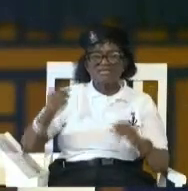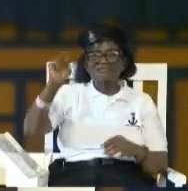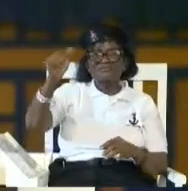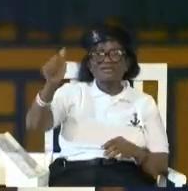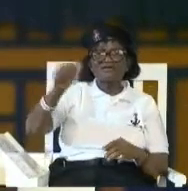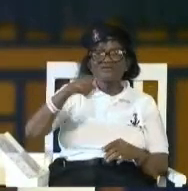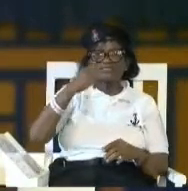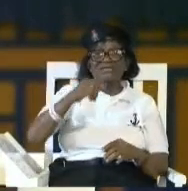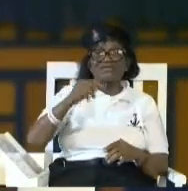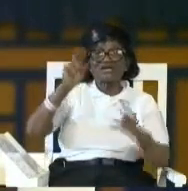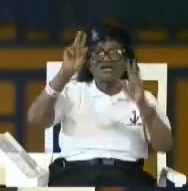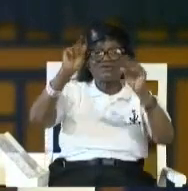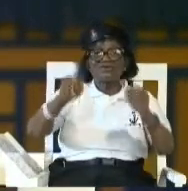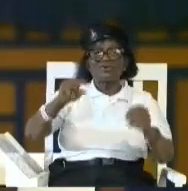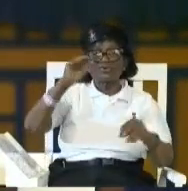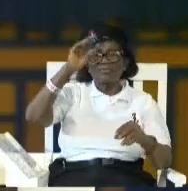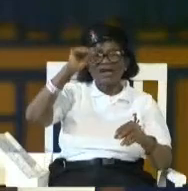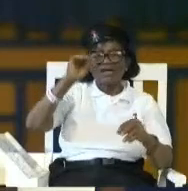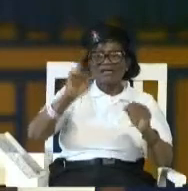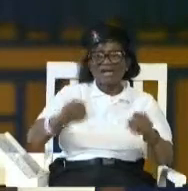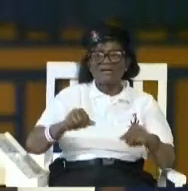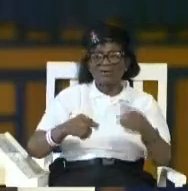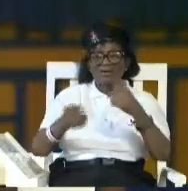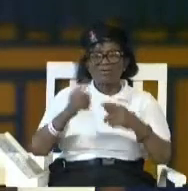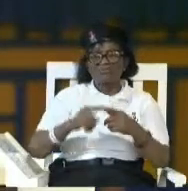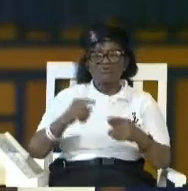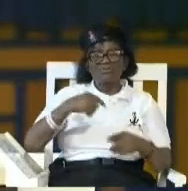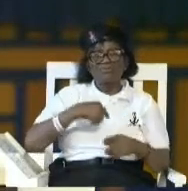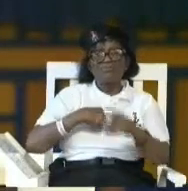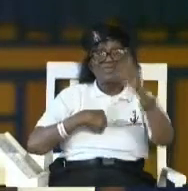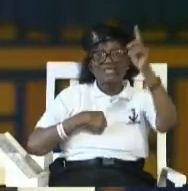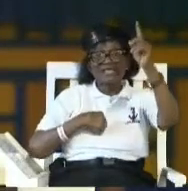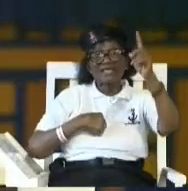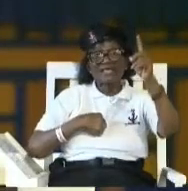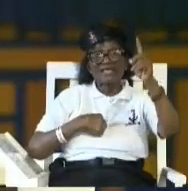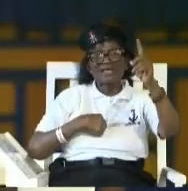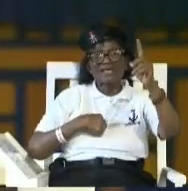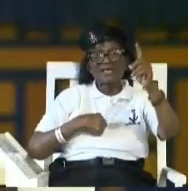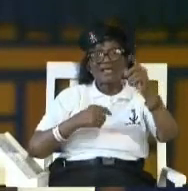no man can come to me except my Father draws him.